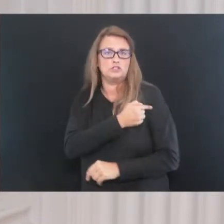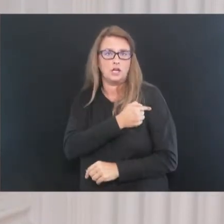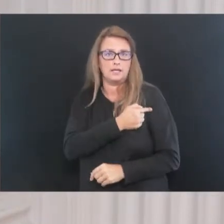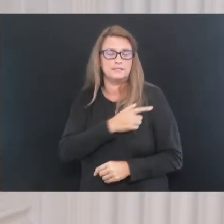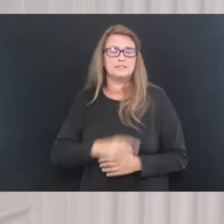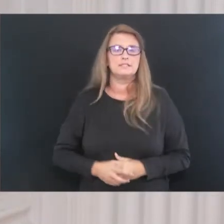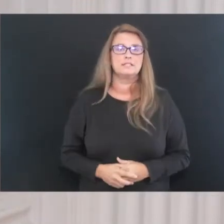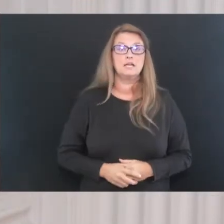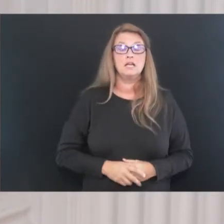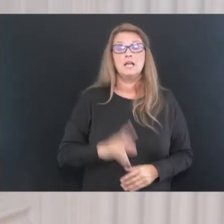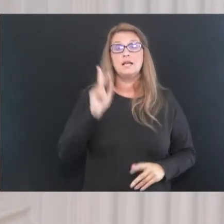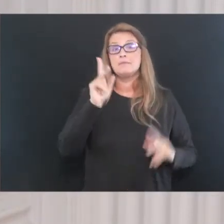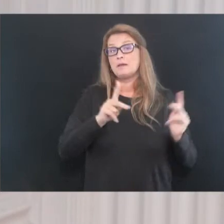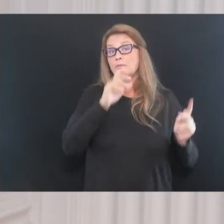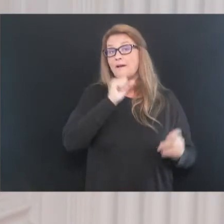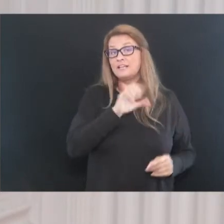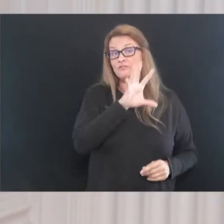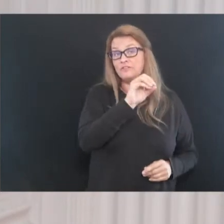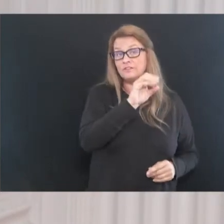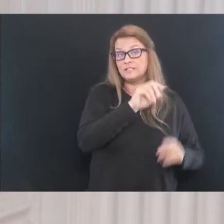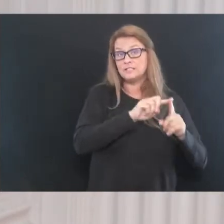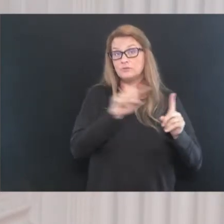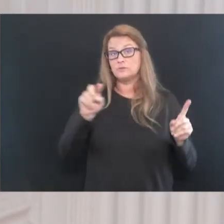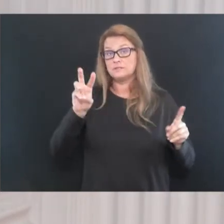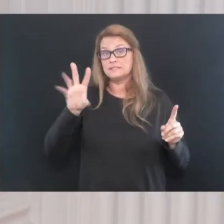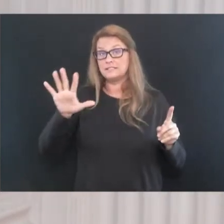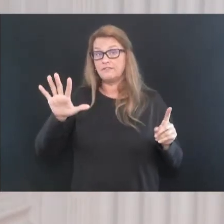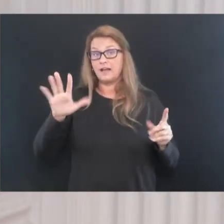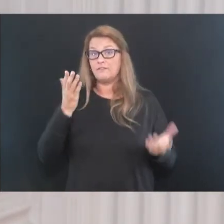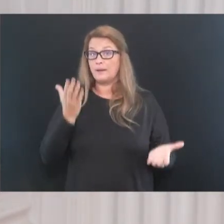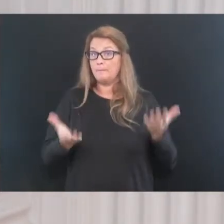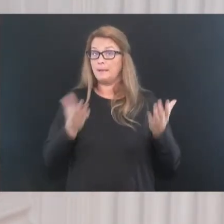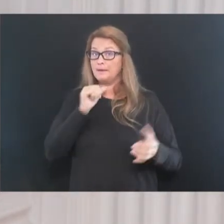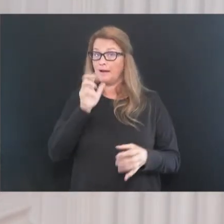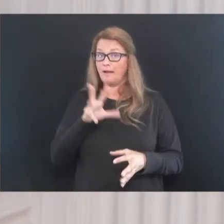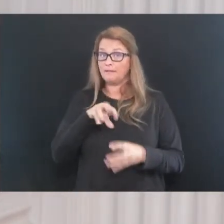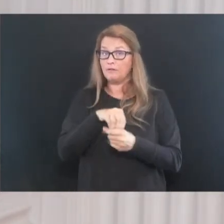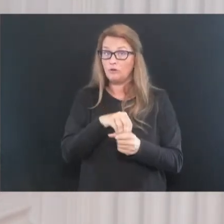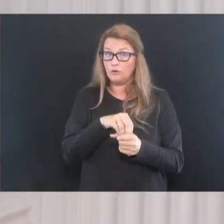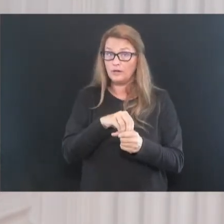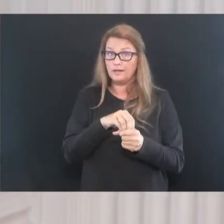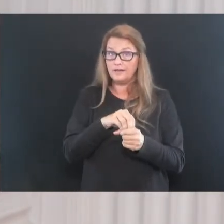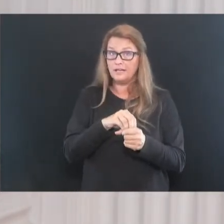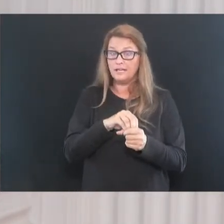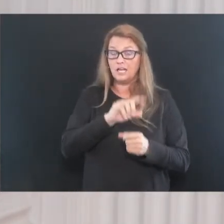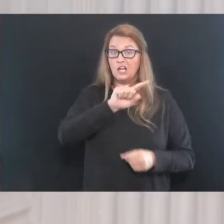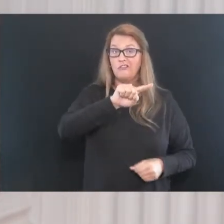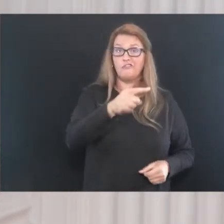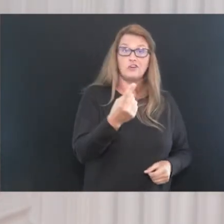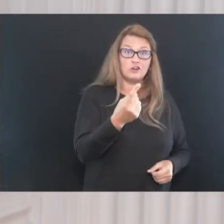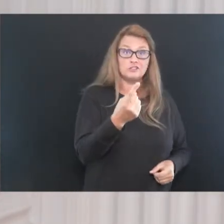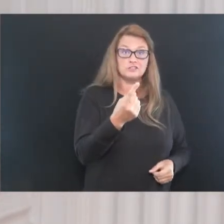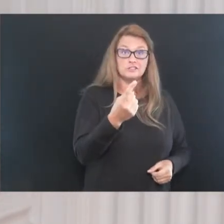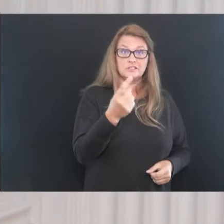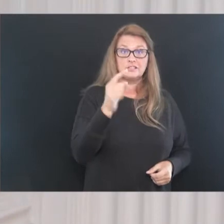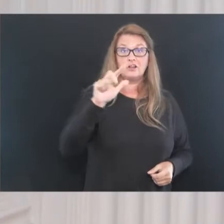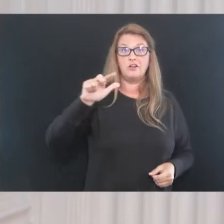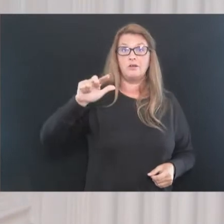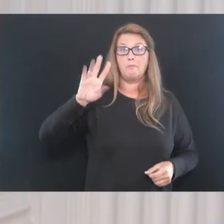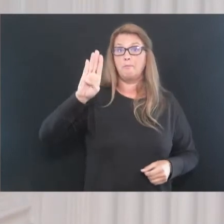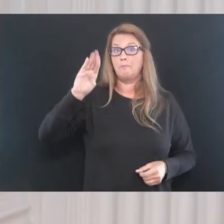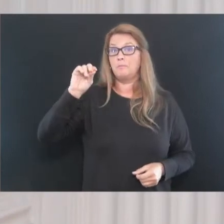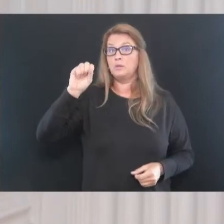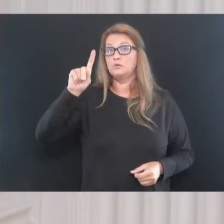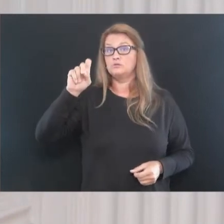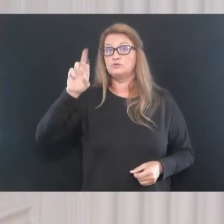those 50 to 65-year-old people that may not be included in that first booster opportunity for